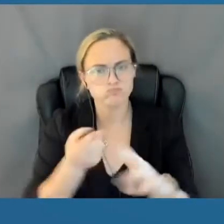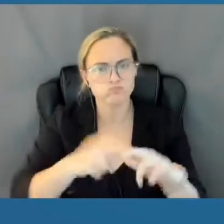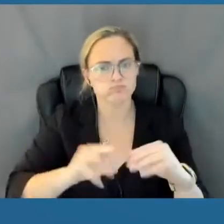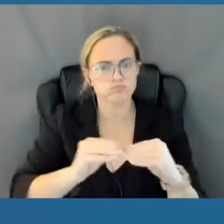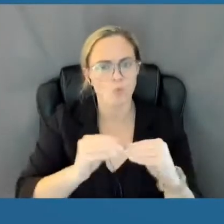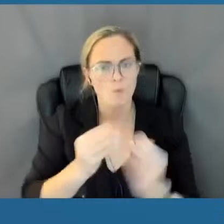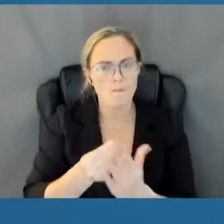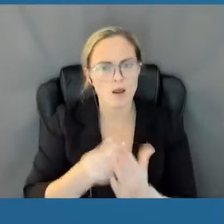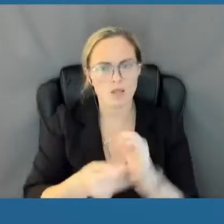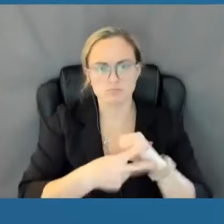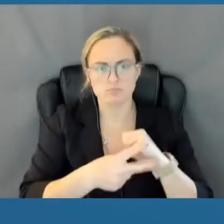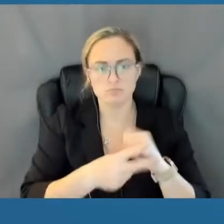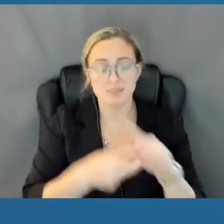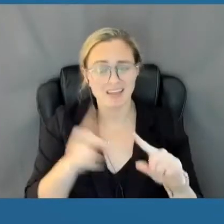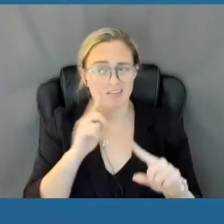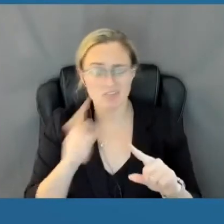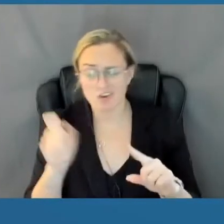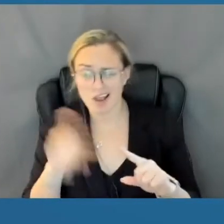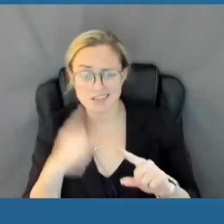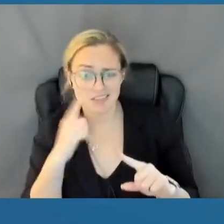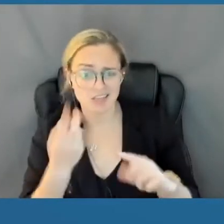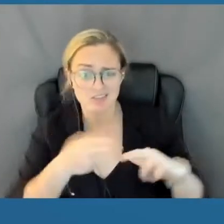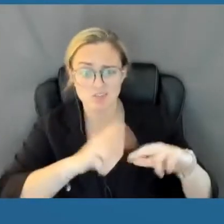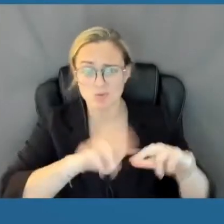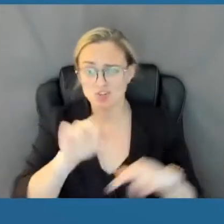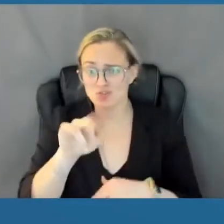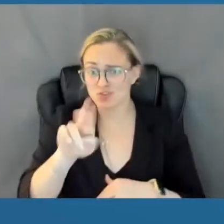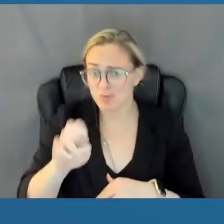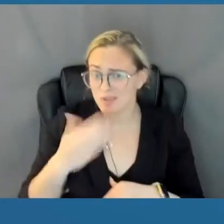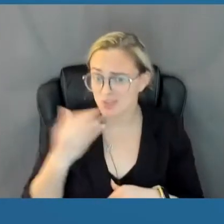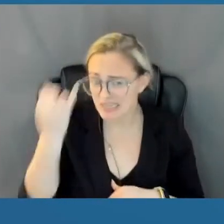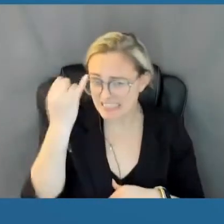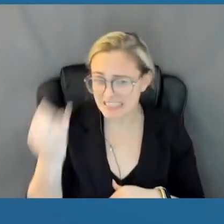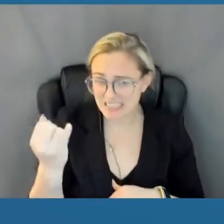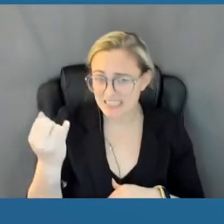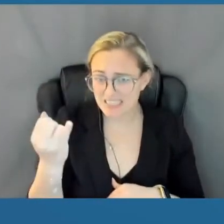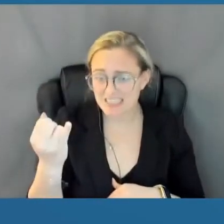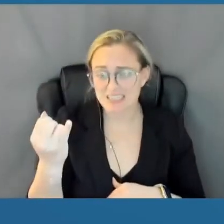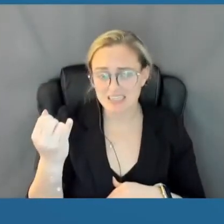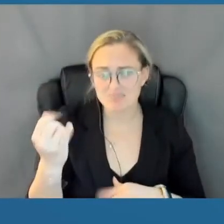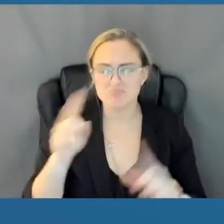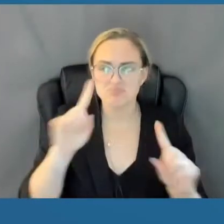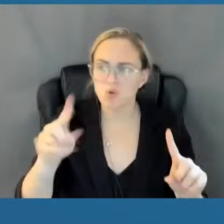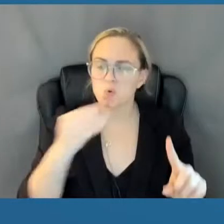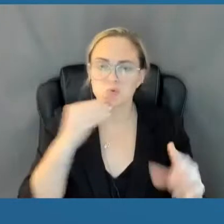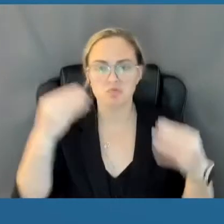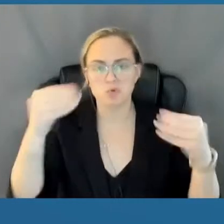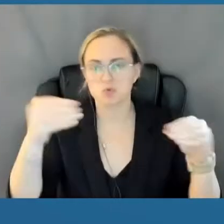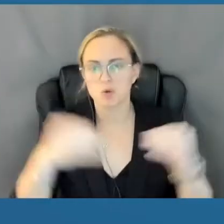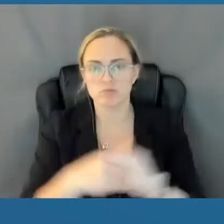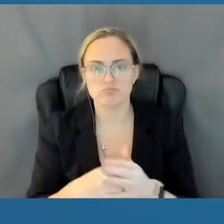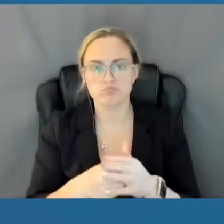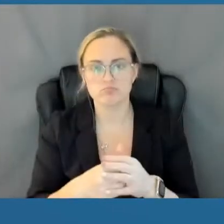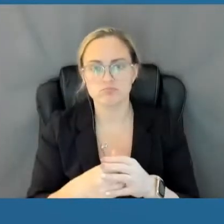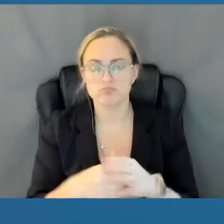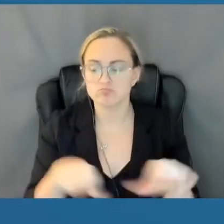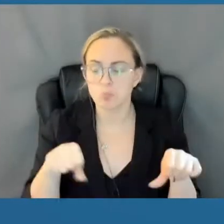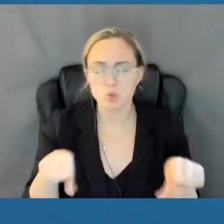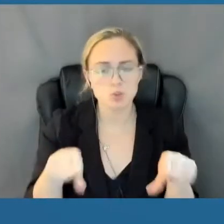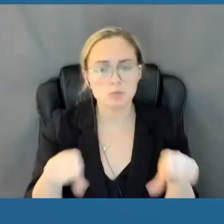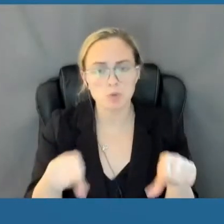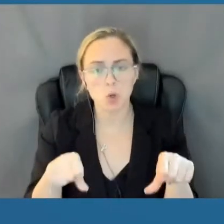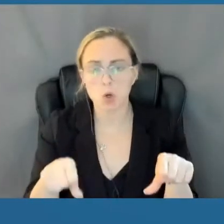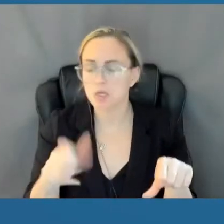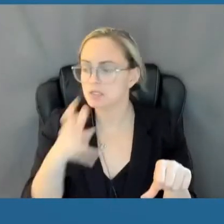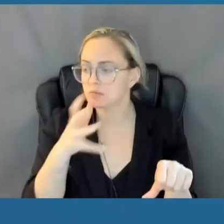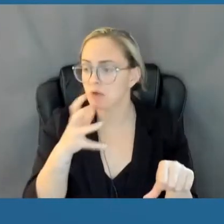And if anybody questions whether or not an inflation rebate is a good idea, go with me to a grocery store and walk and push a shopping cart as a mom is